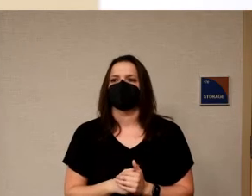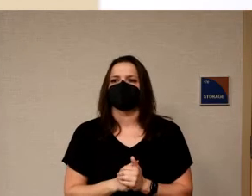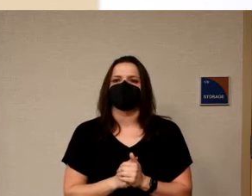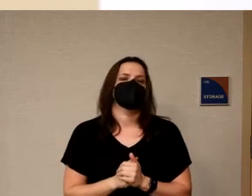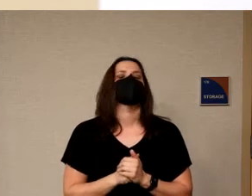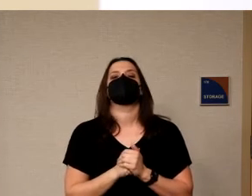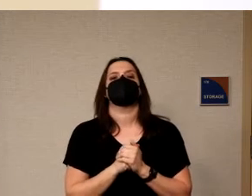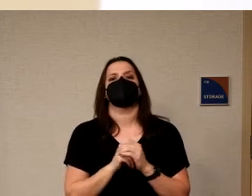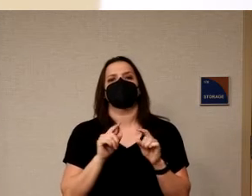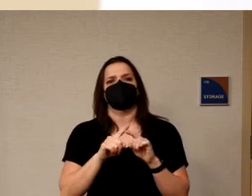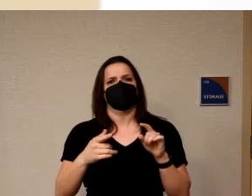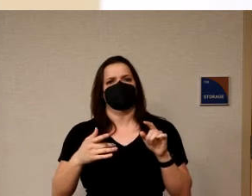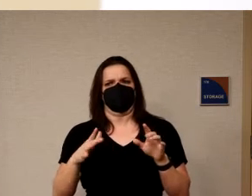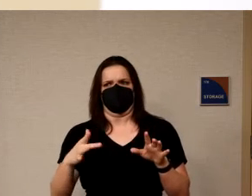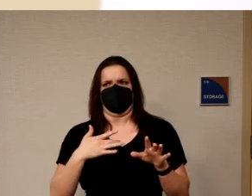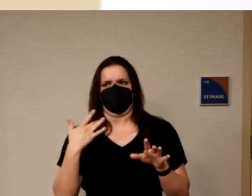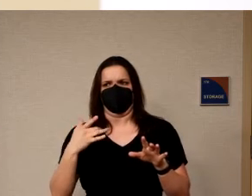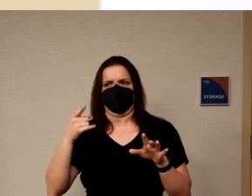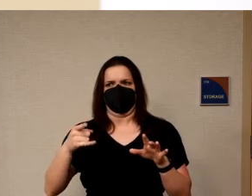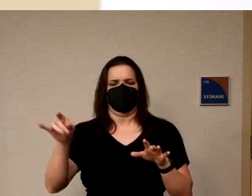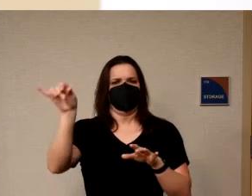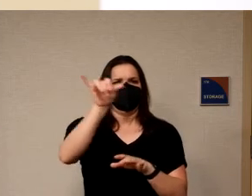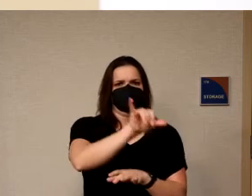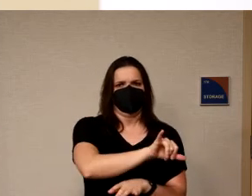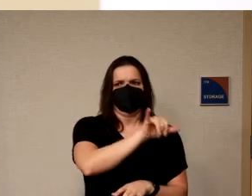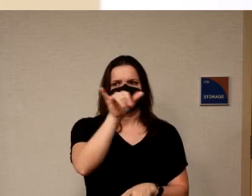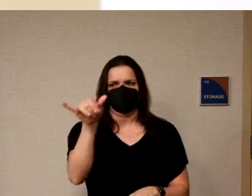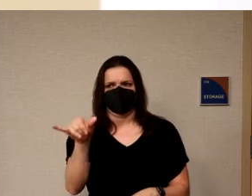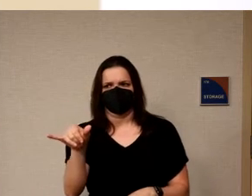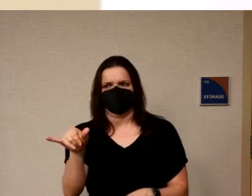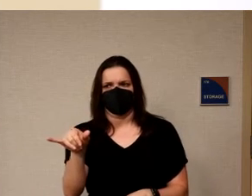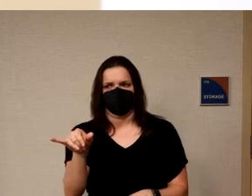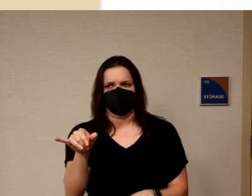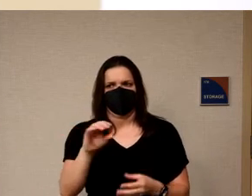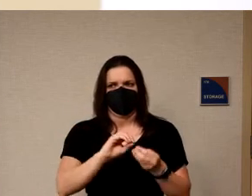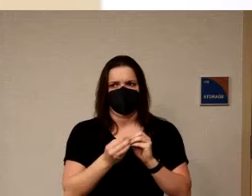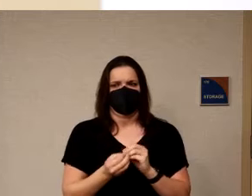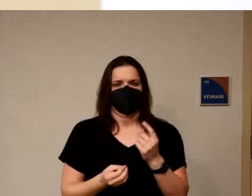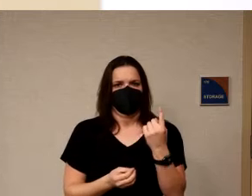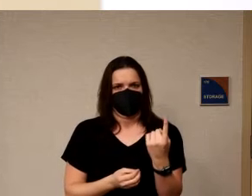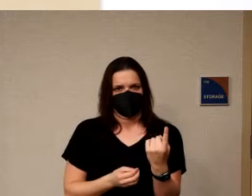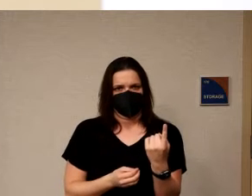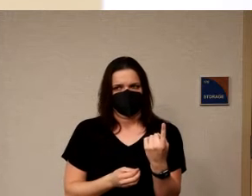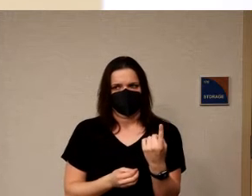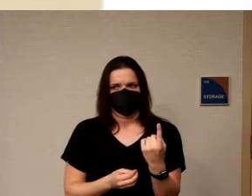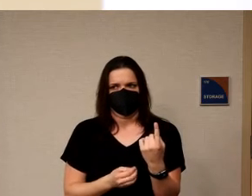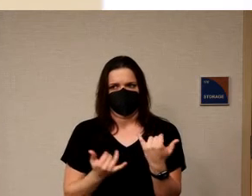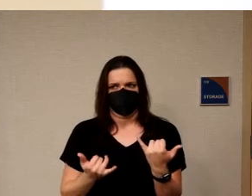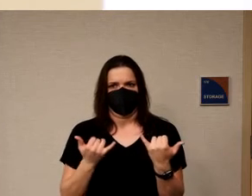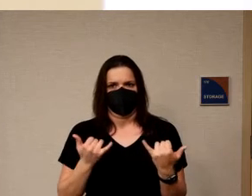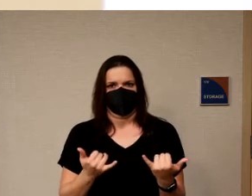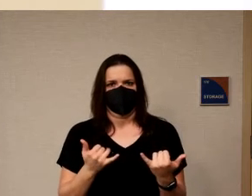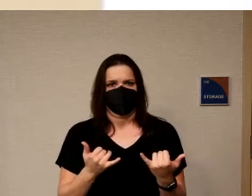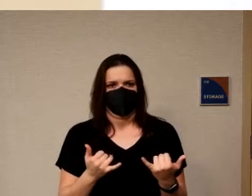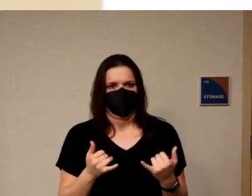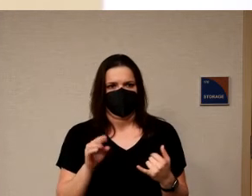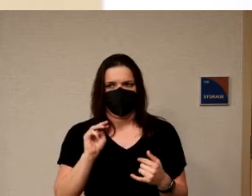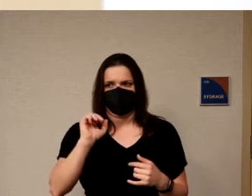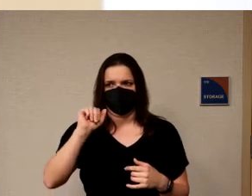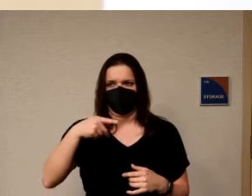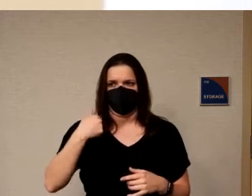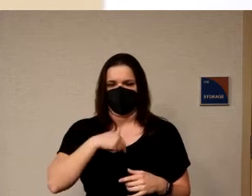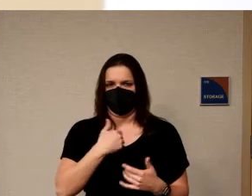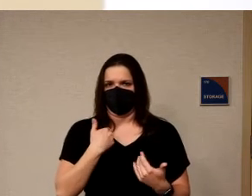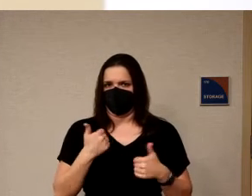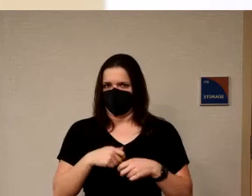But it feels like this kind of is the same overarching as number 1 in our current one. Would we have any